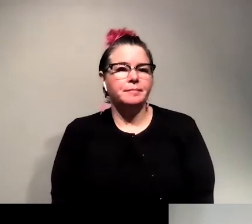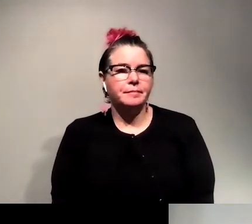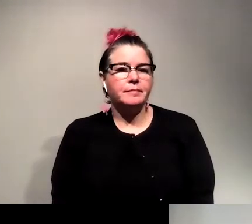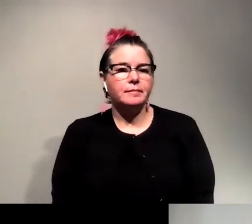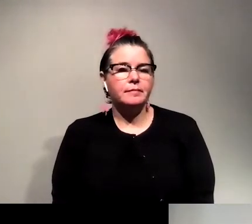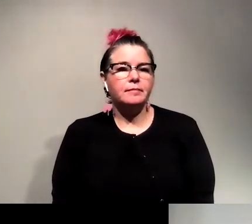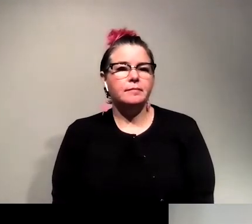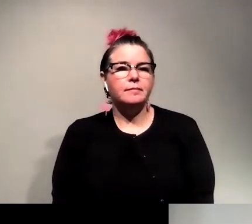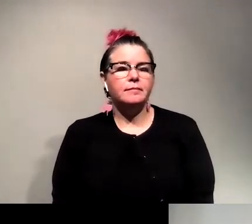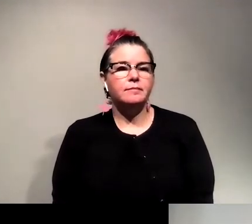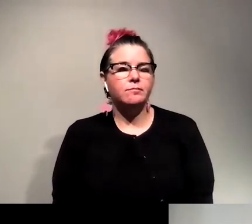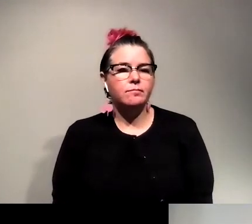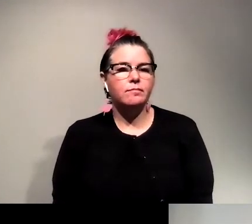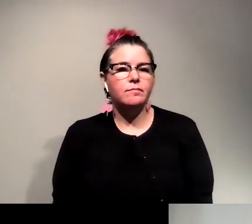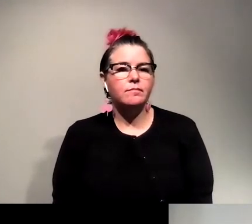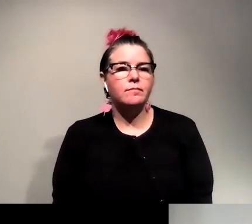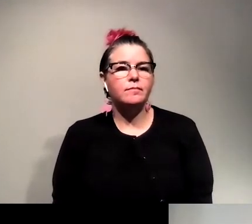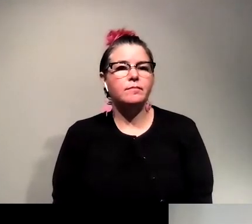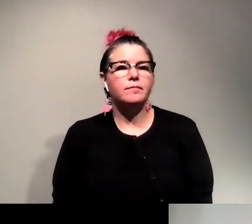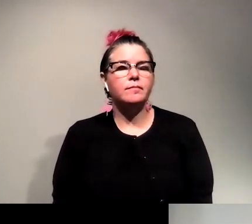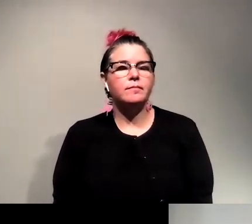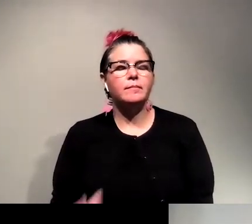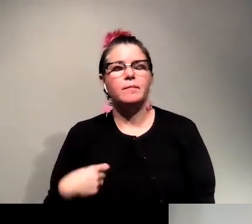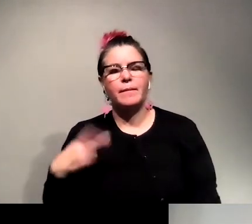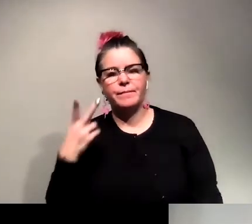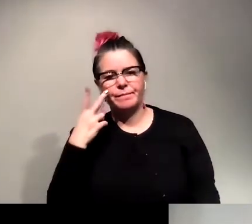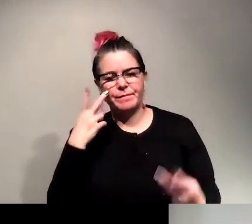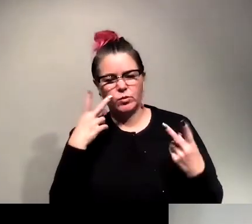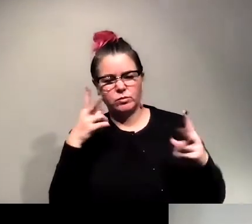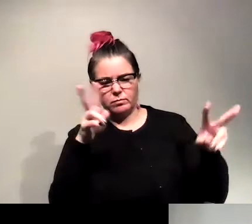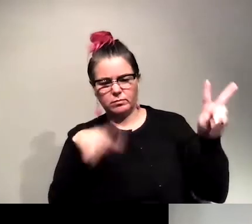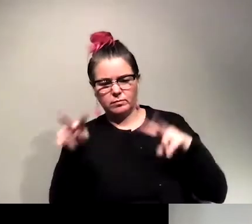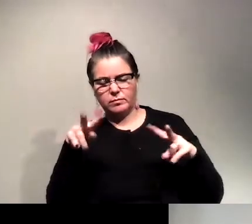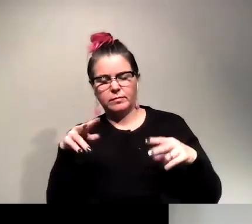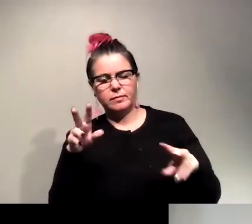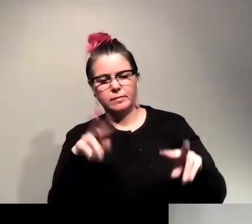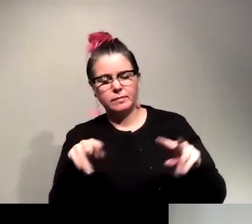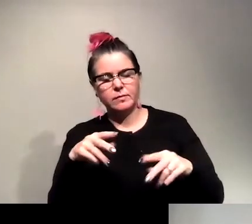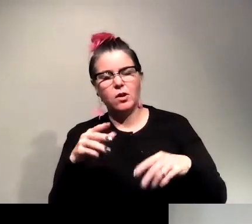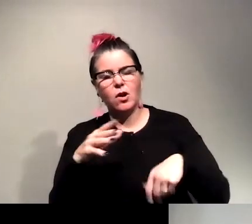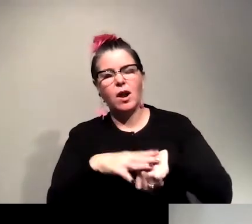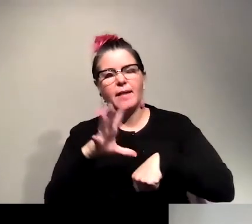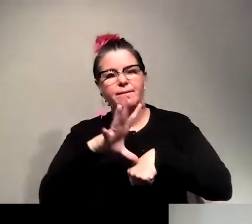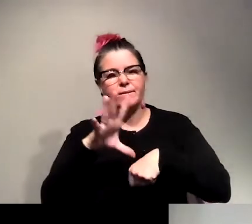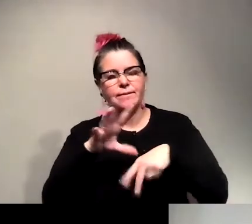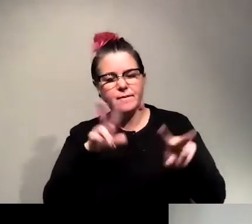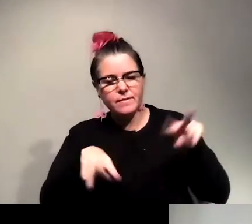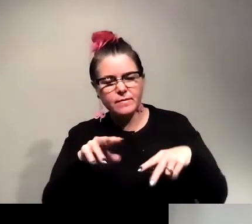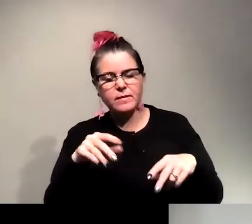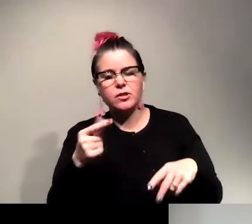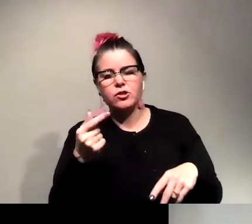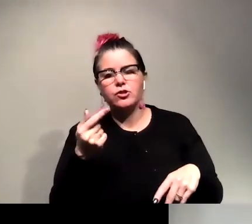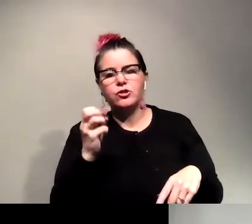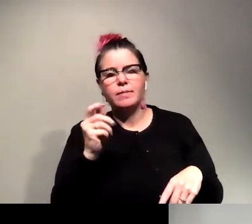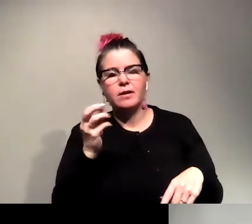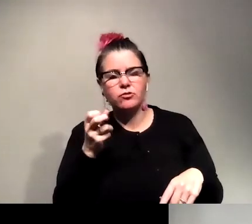I do a lot of like visually assessing my pathogen on the leaf surface. So I do a lot of like germination stuff.